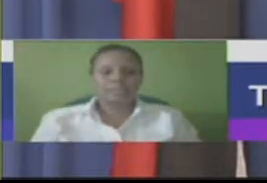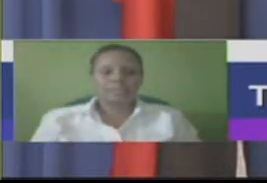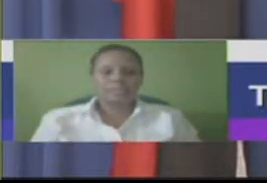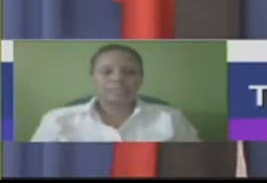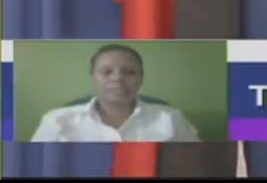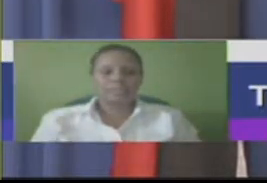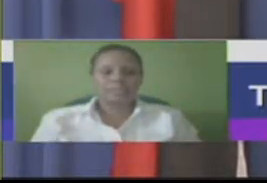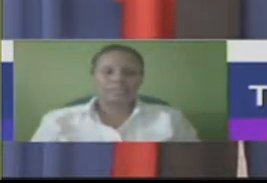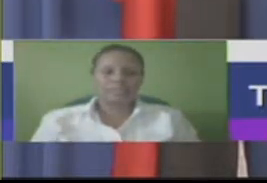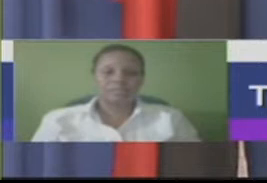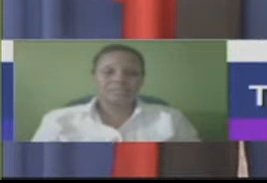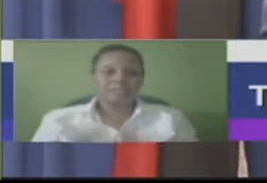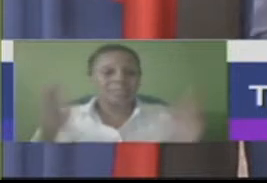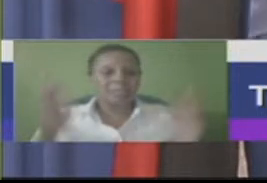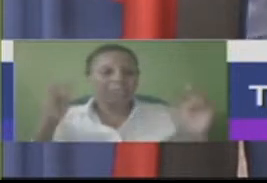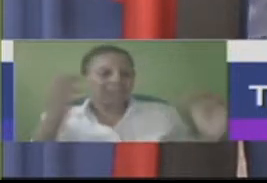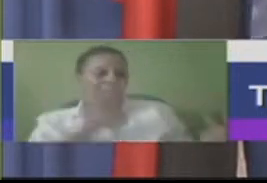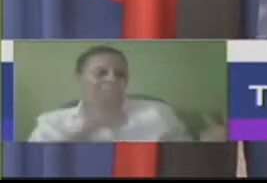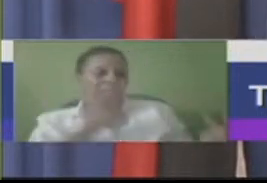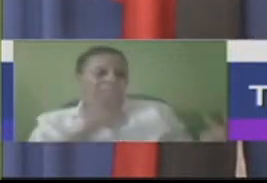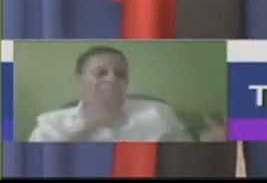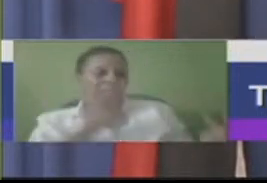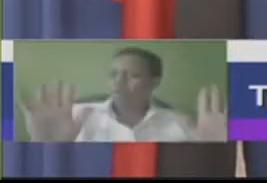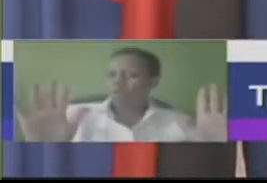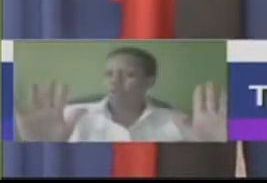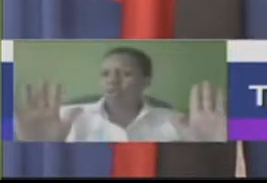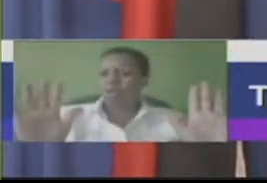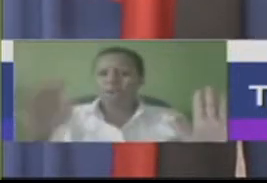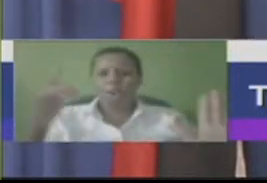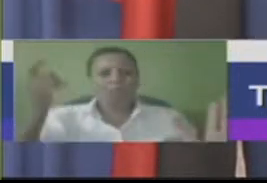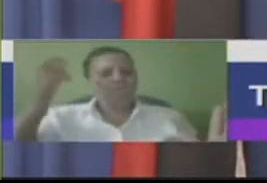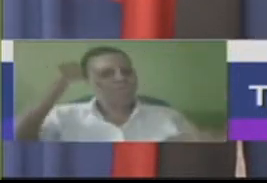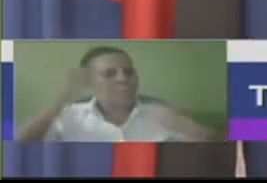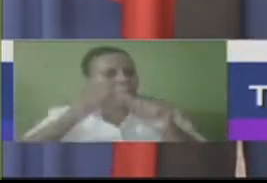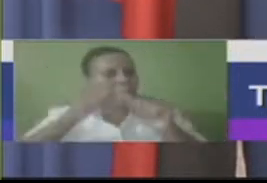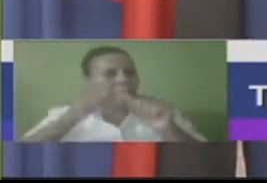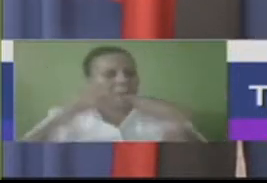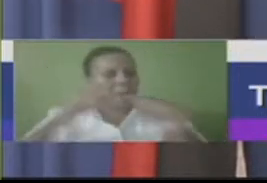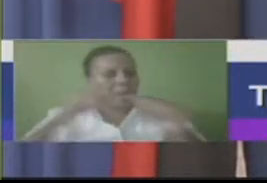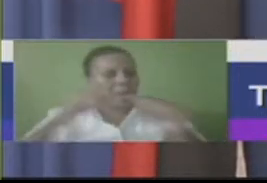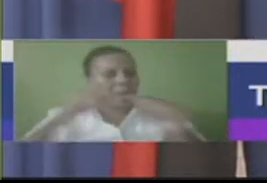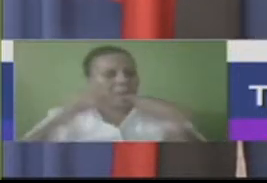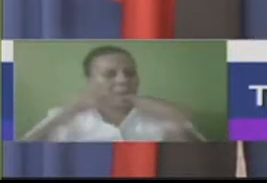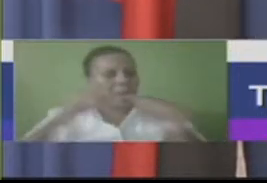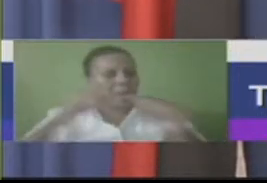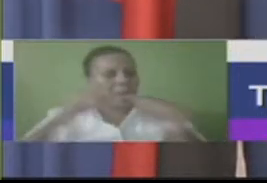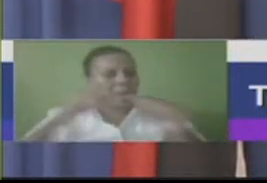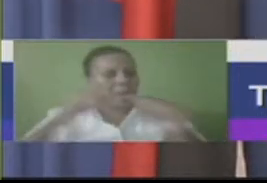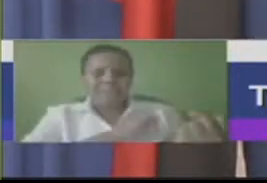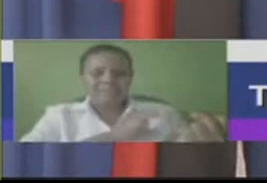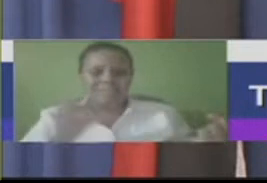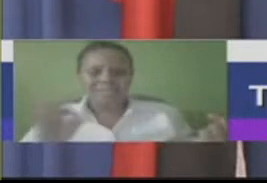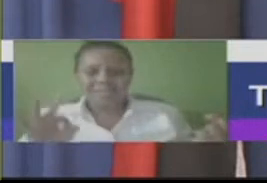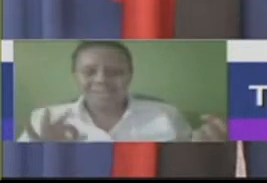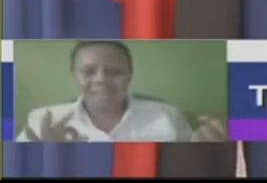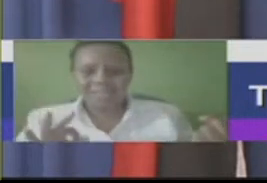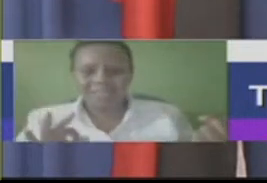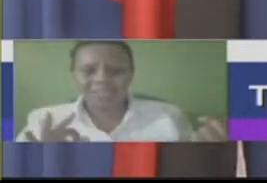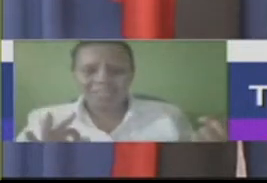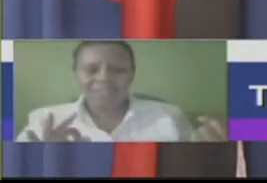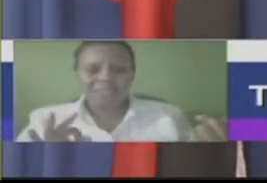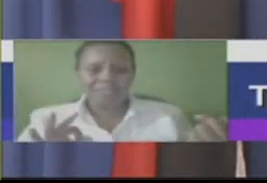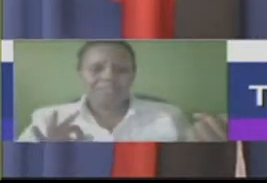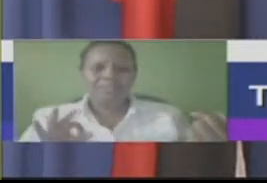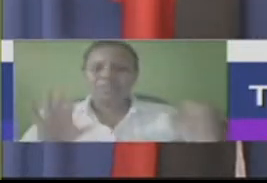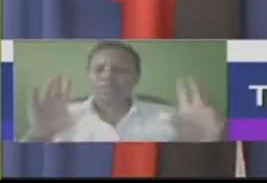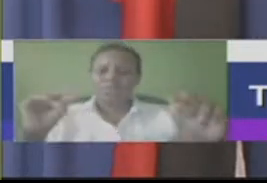its volunteers and its support staff who have been in the vaccination program, notwithstanding the hiccup we've had 2 weeks ago, all the